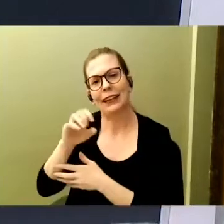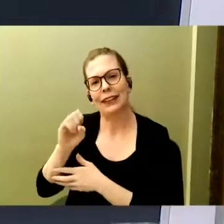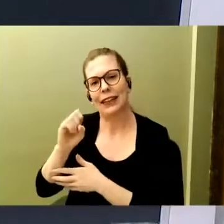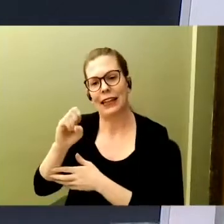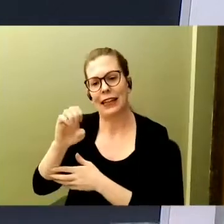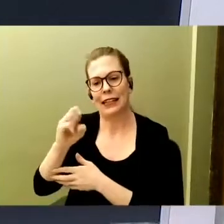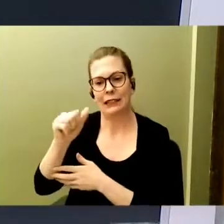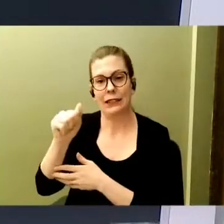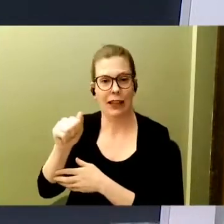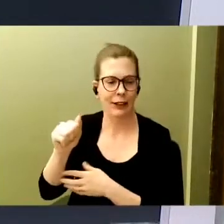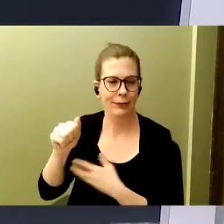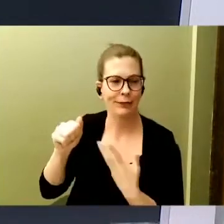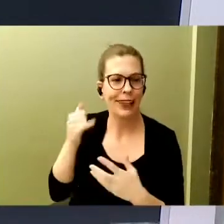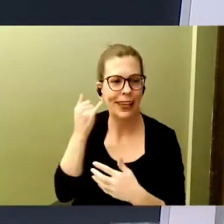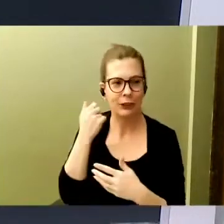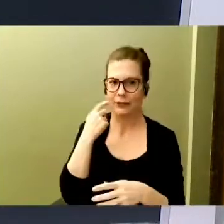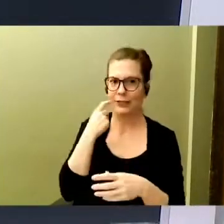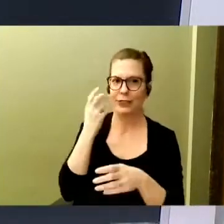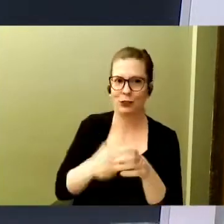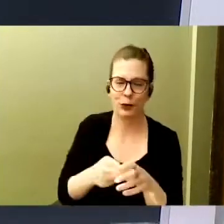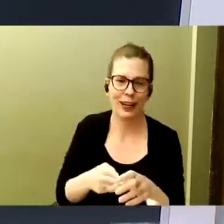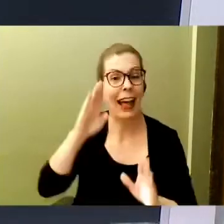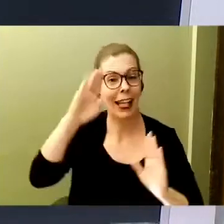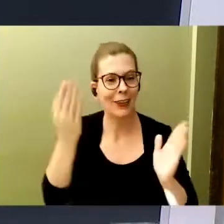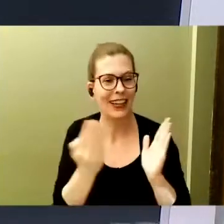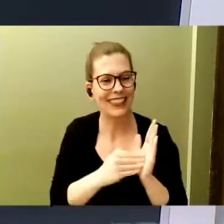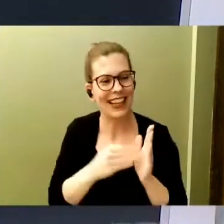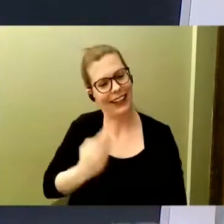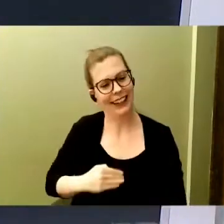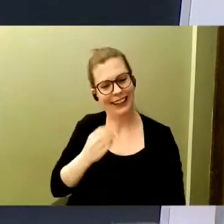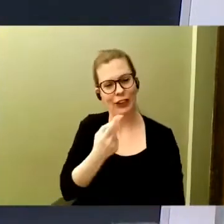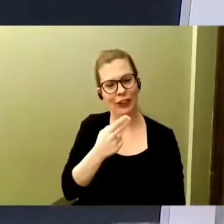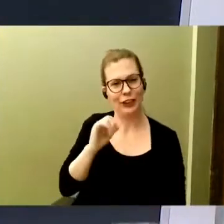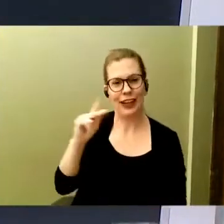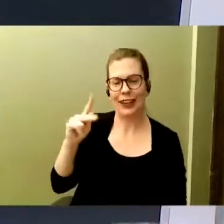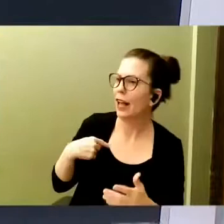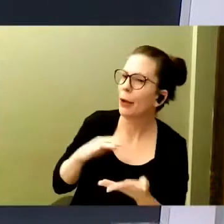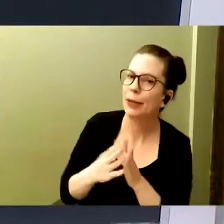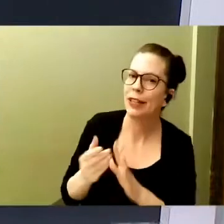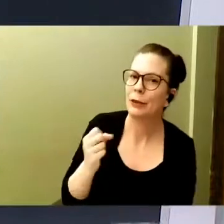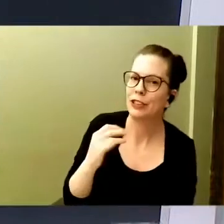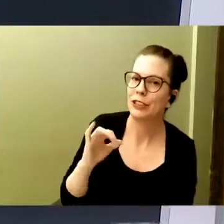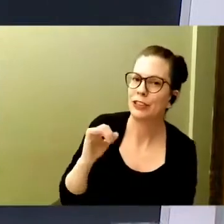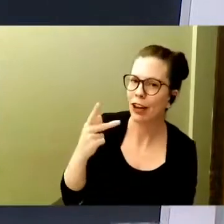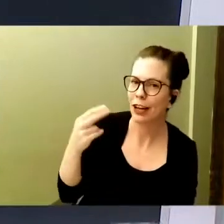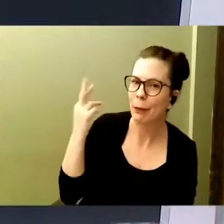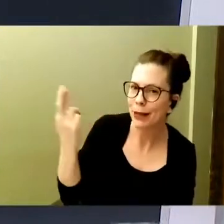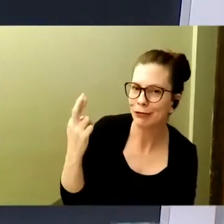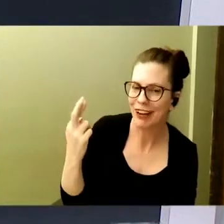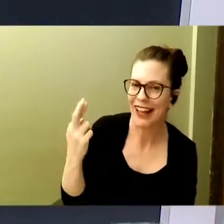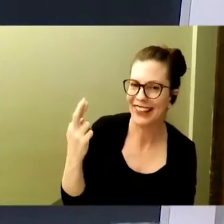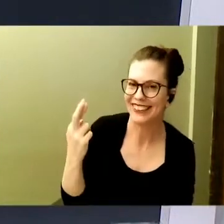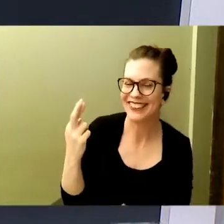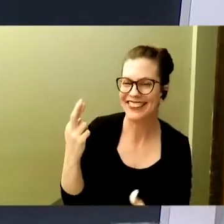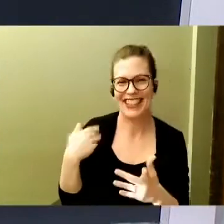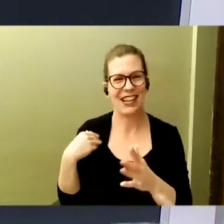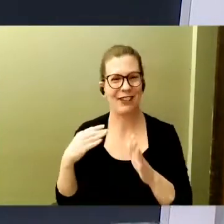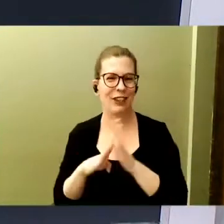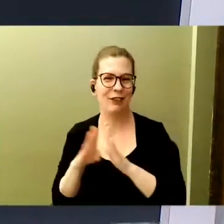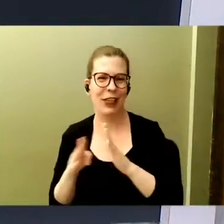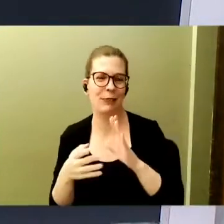tuning in, hello again, Shashank. And I'm becoming Shashank's best friend. He's a Huerga part of the developer relations team at